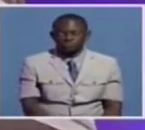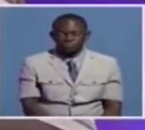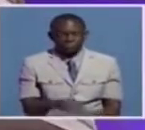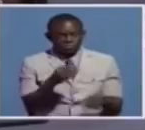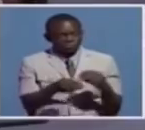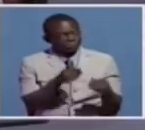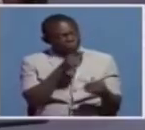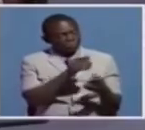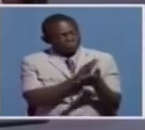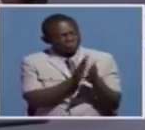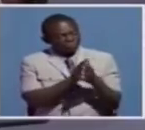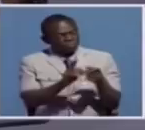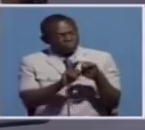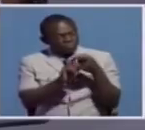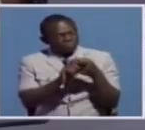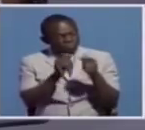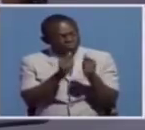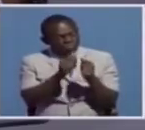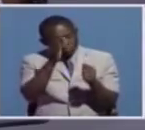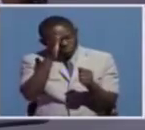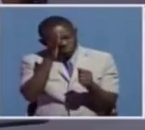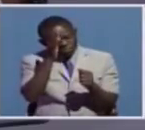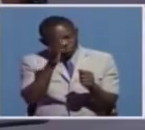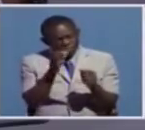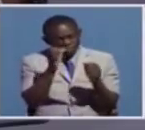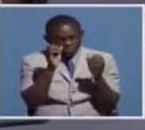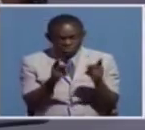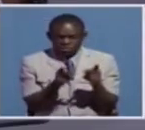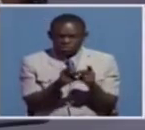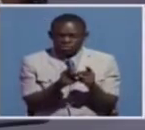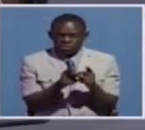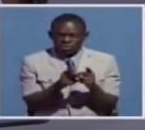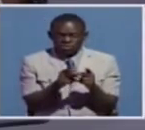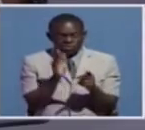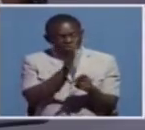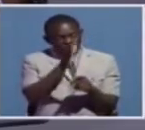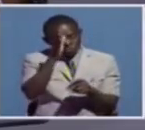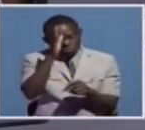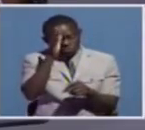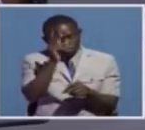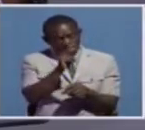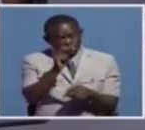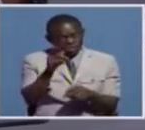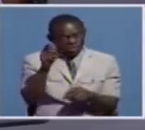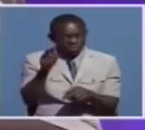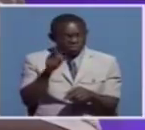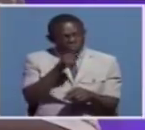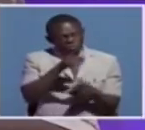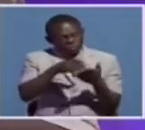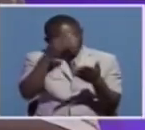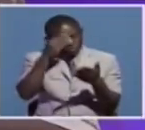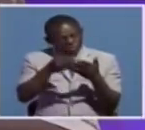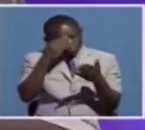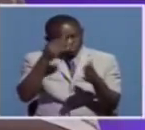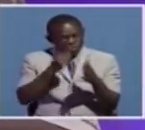on that point? After that part, yes. Maybe I should ask, what lessons do you draw from him, from your father? From him,